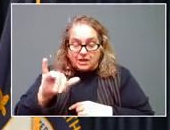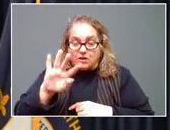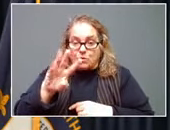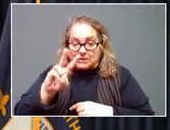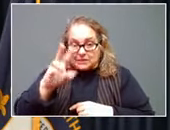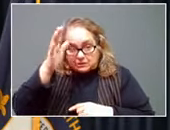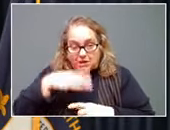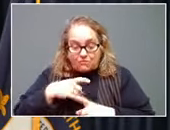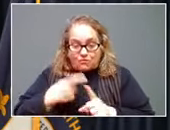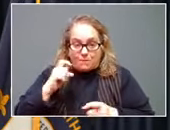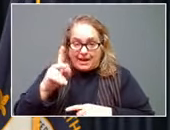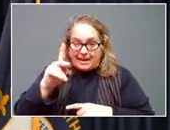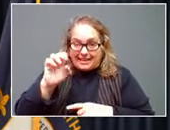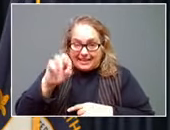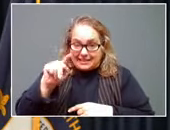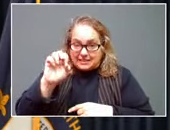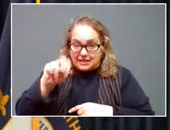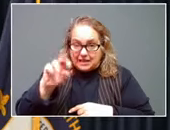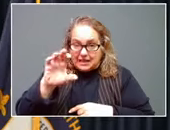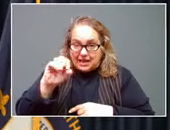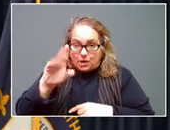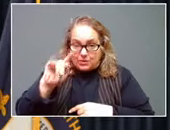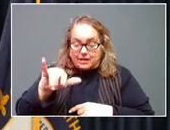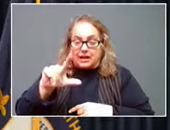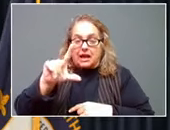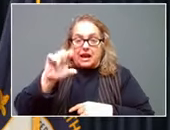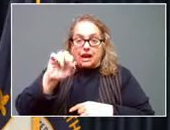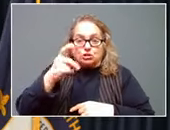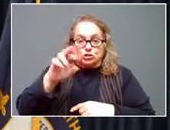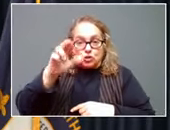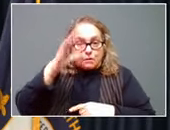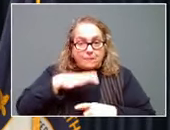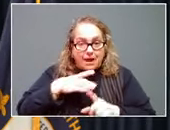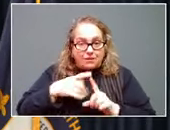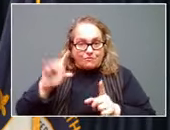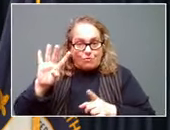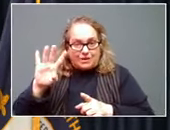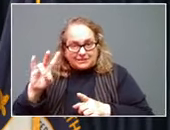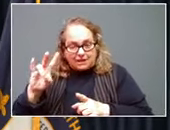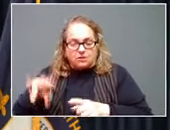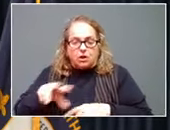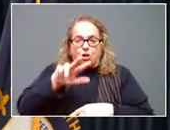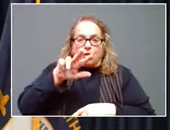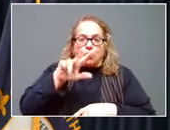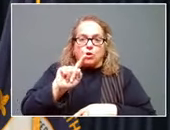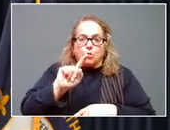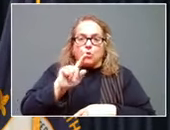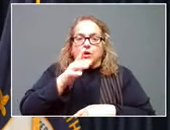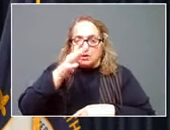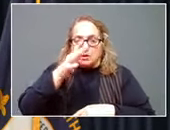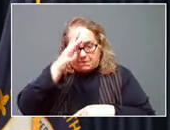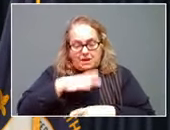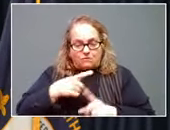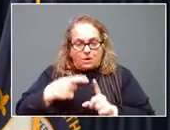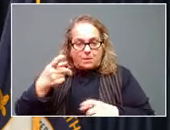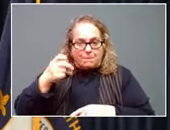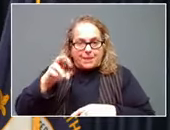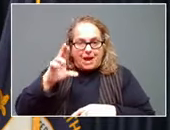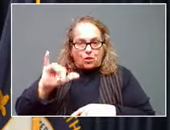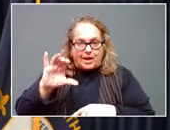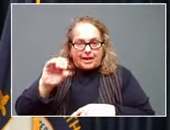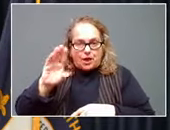County, 47-year-old man in Letcher County, and a 31-year-old male in Perry County. Sunday,